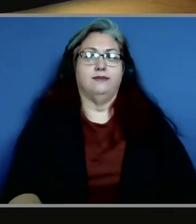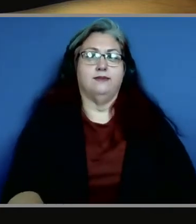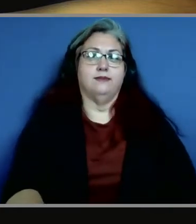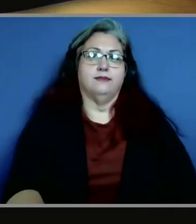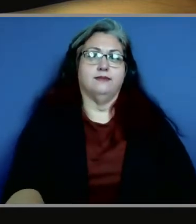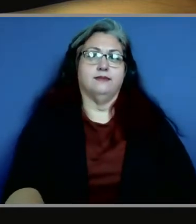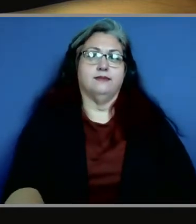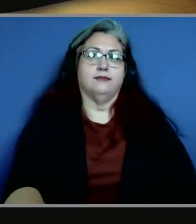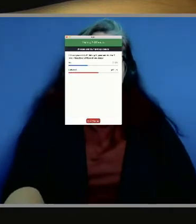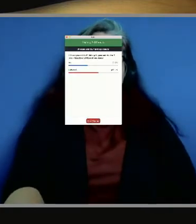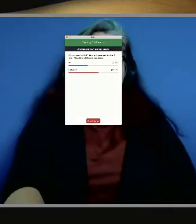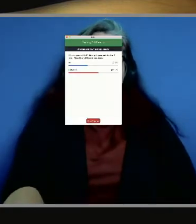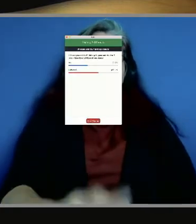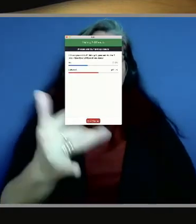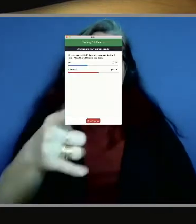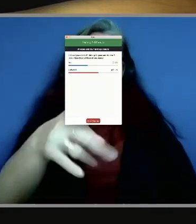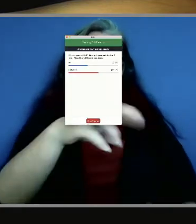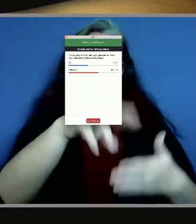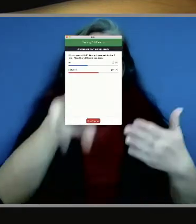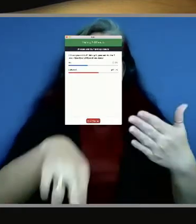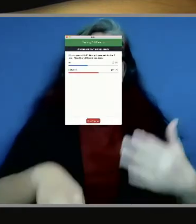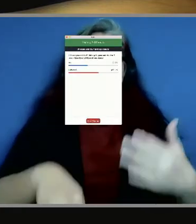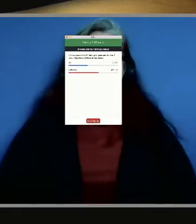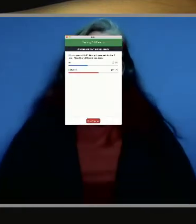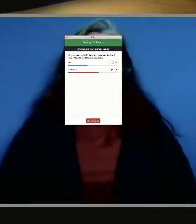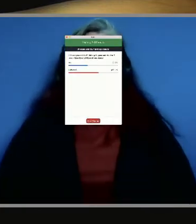And here are the results.